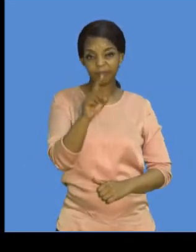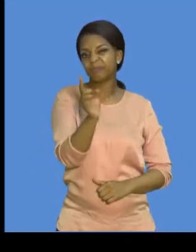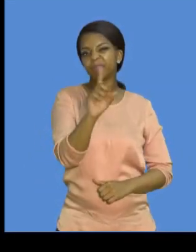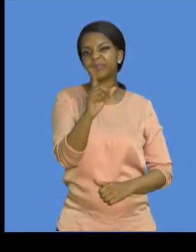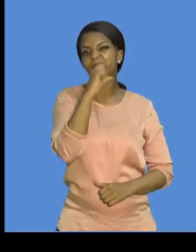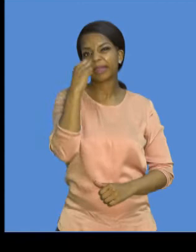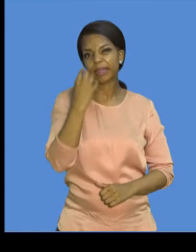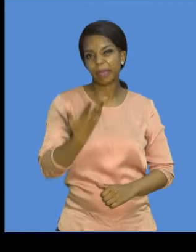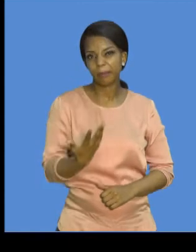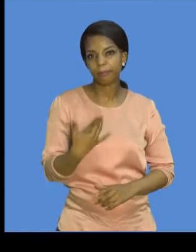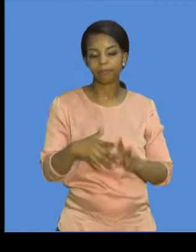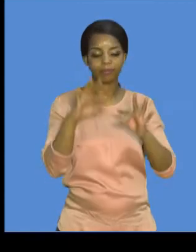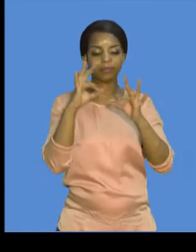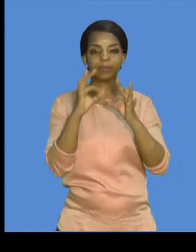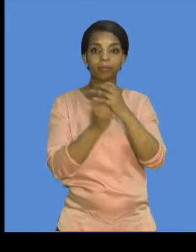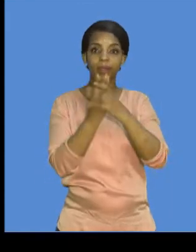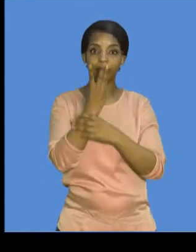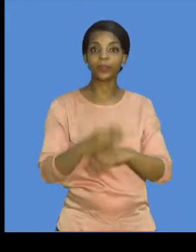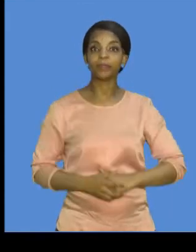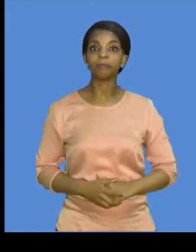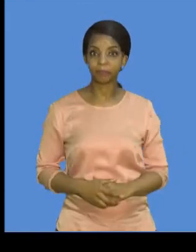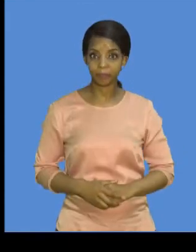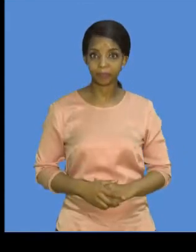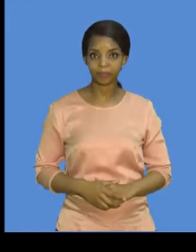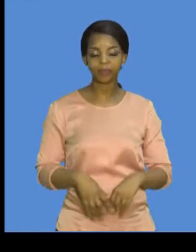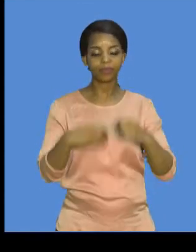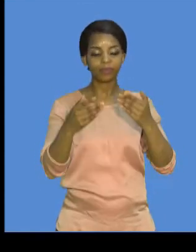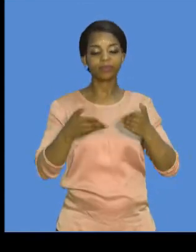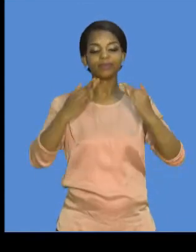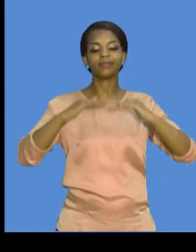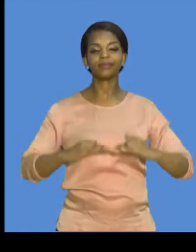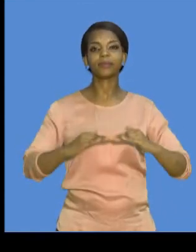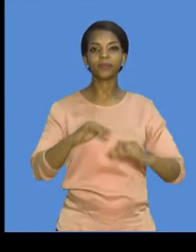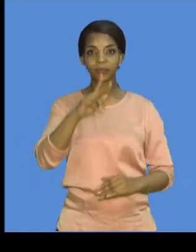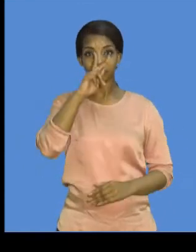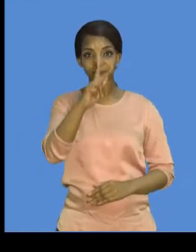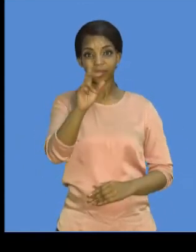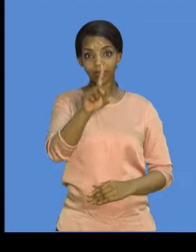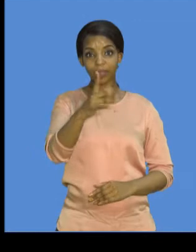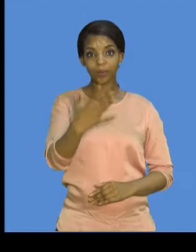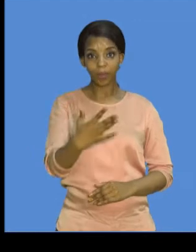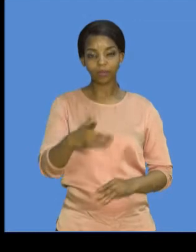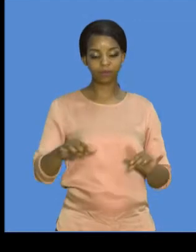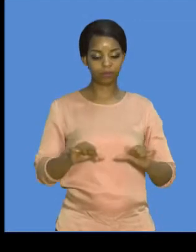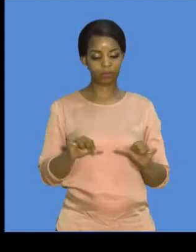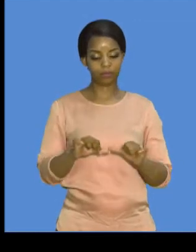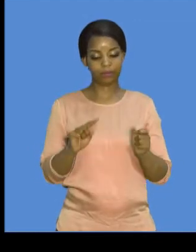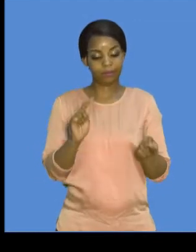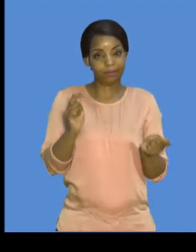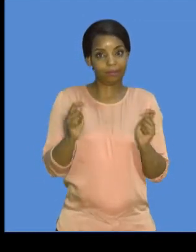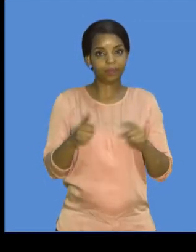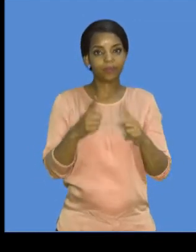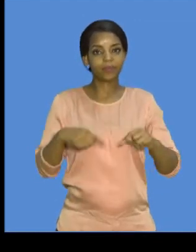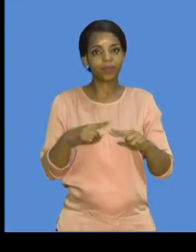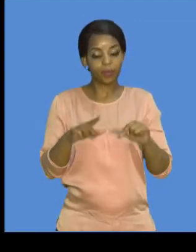And then what we then looked at, our keywords, where we measure the change that is a constant, which we just